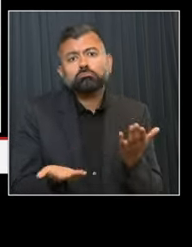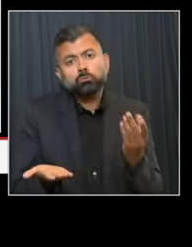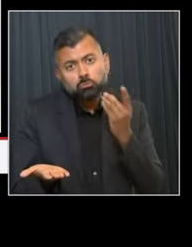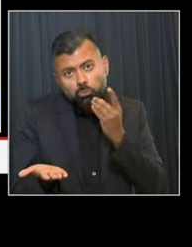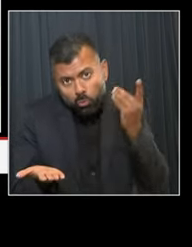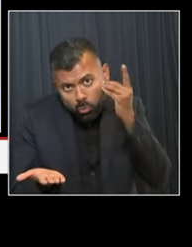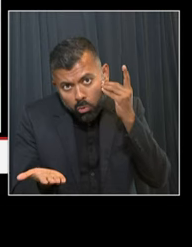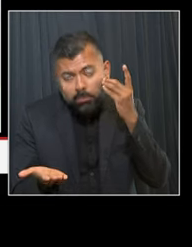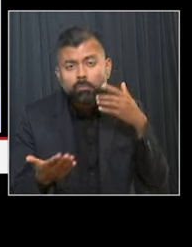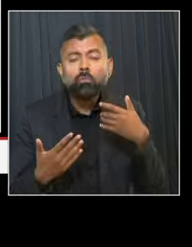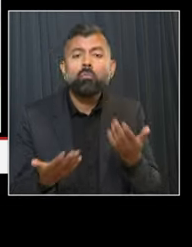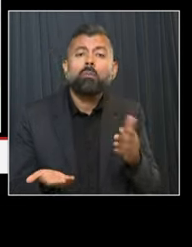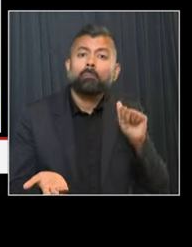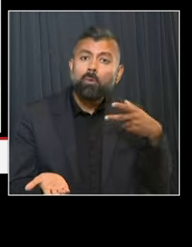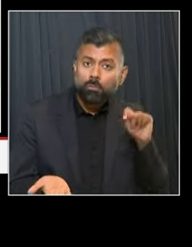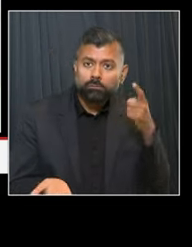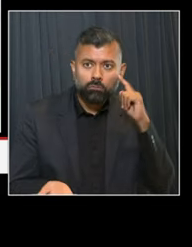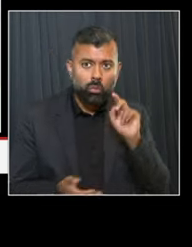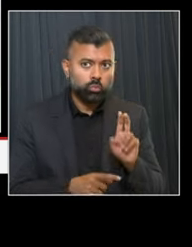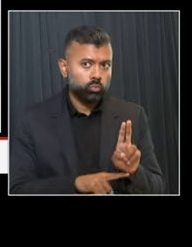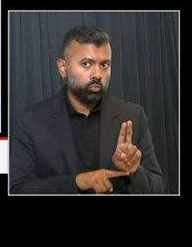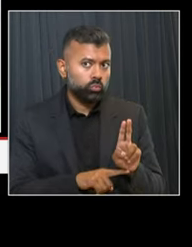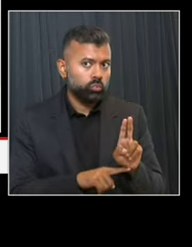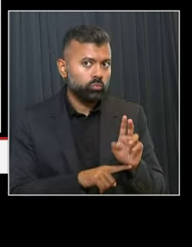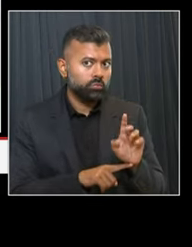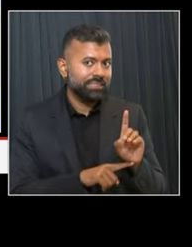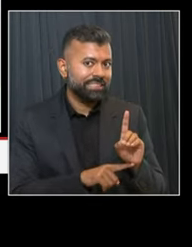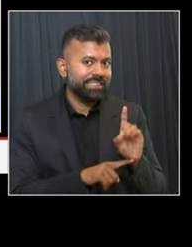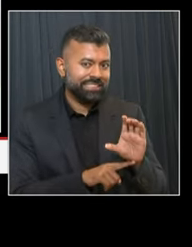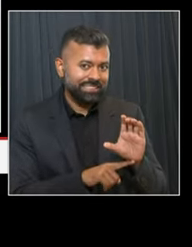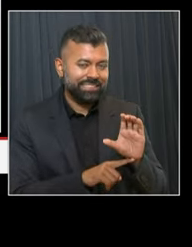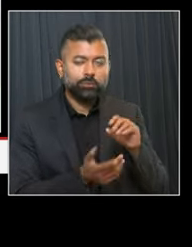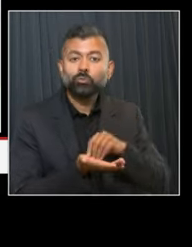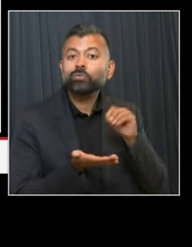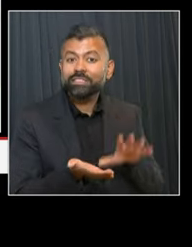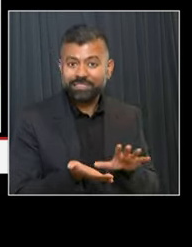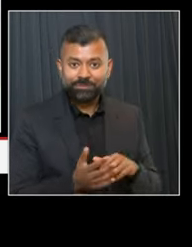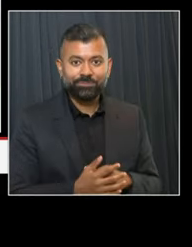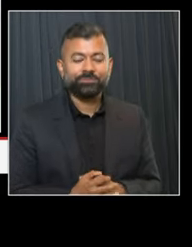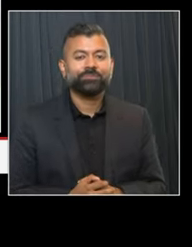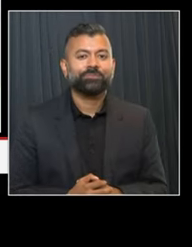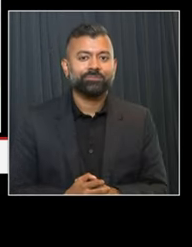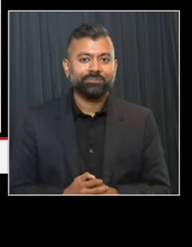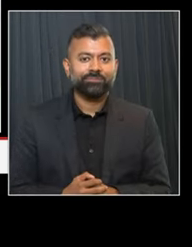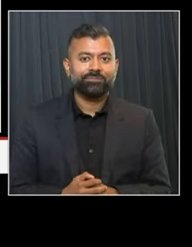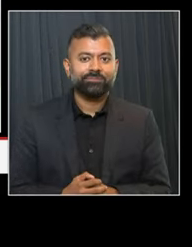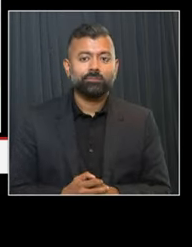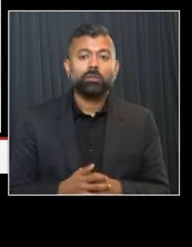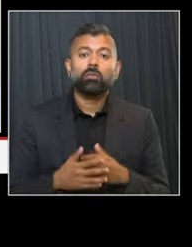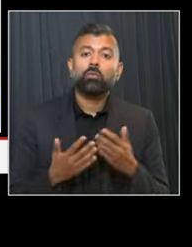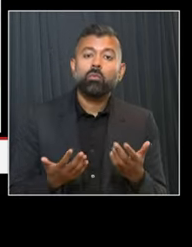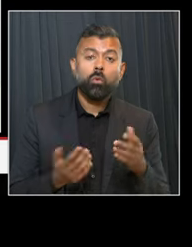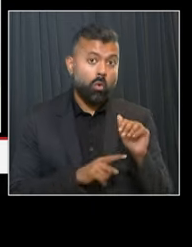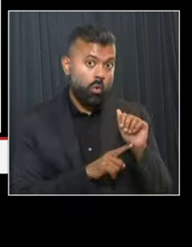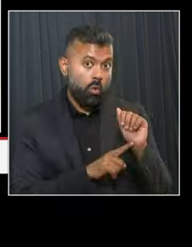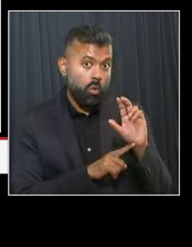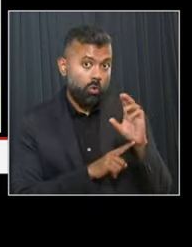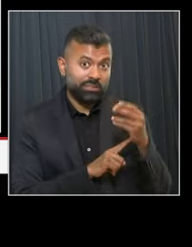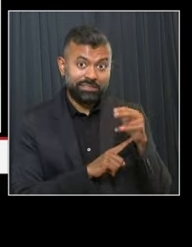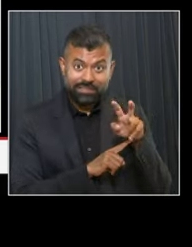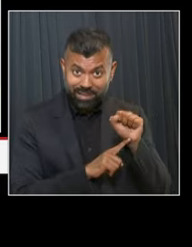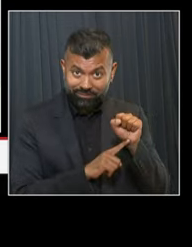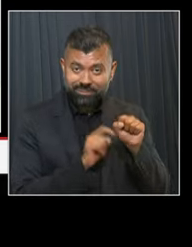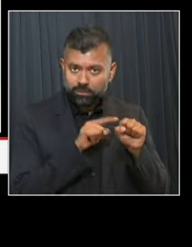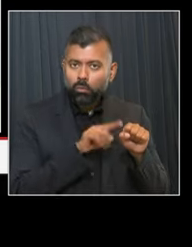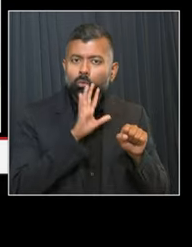We're not going to forget about the archive, so it will have a new home at the Charles Sumner School, which will be the front-facing archives. And then we